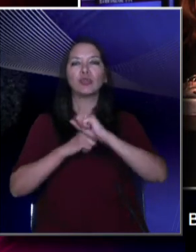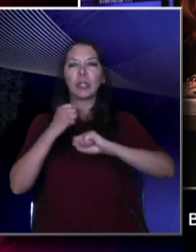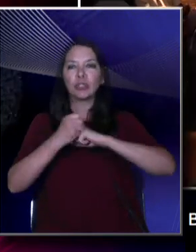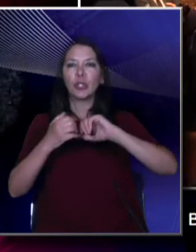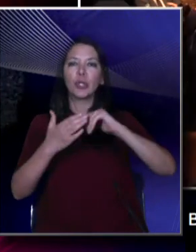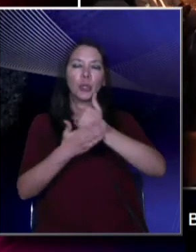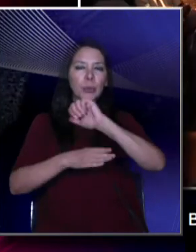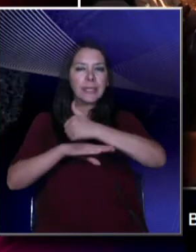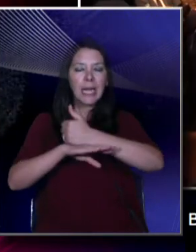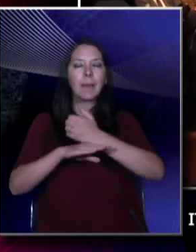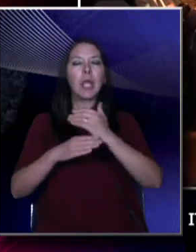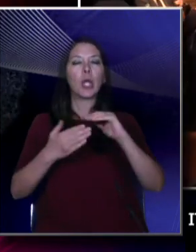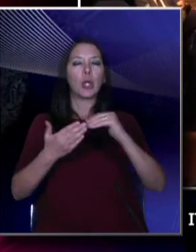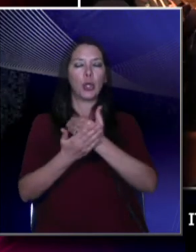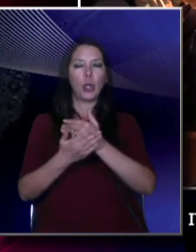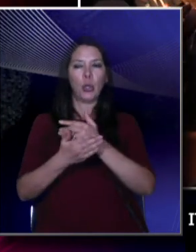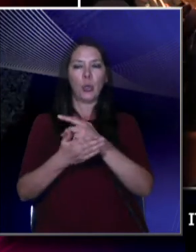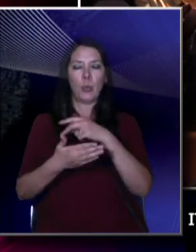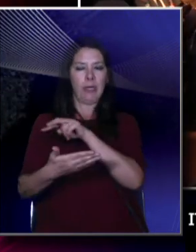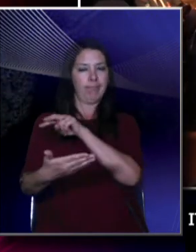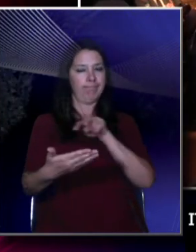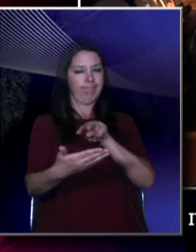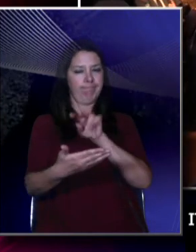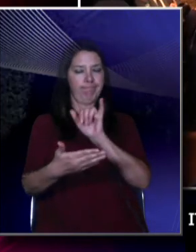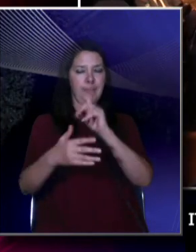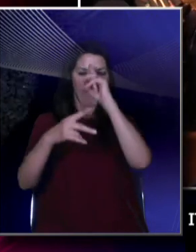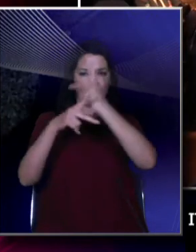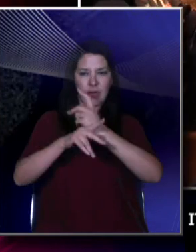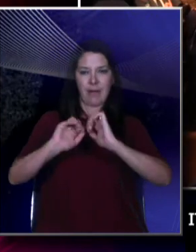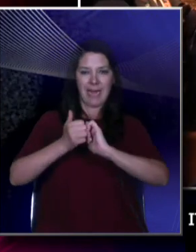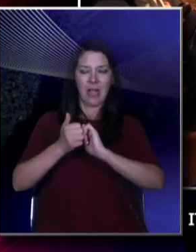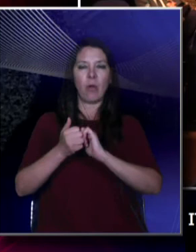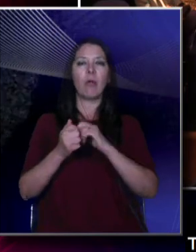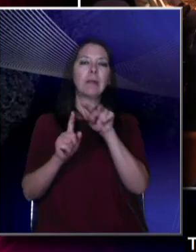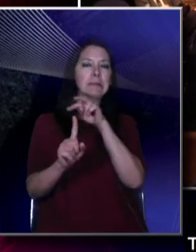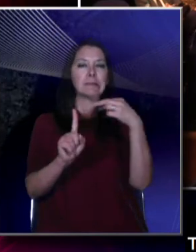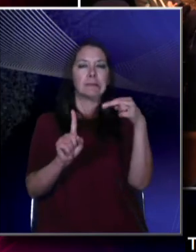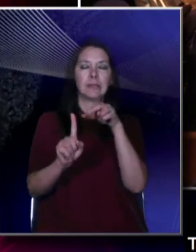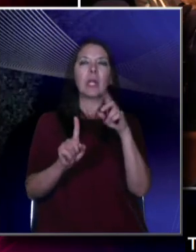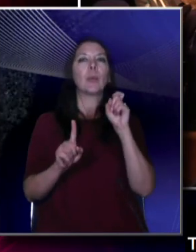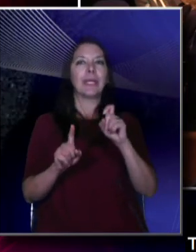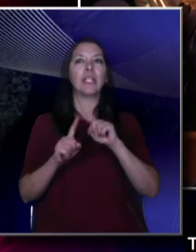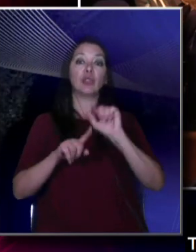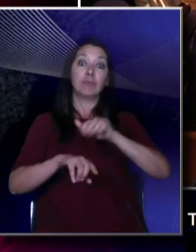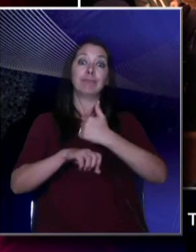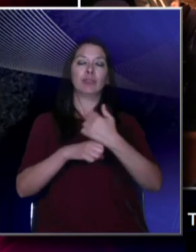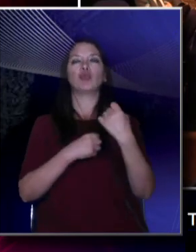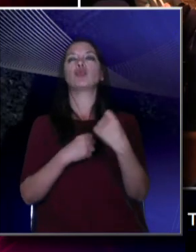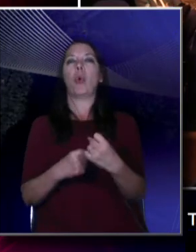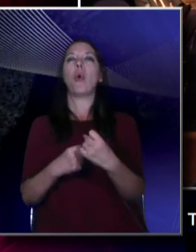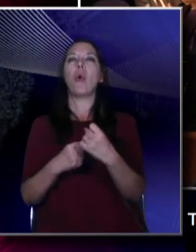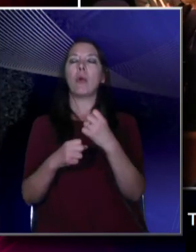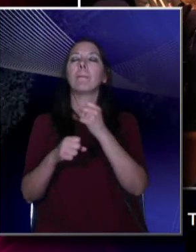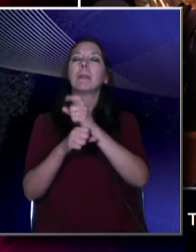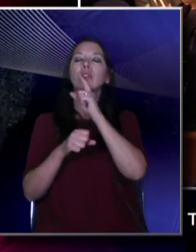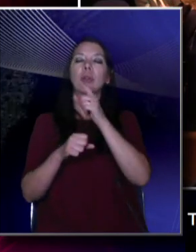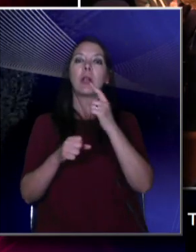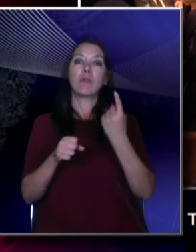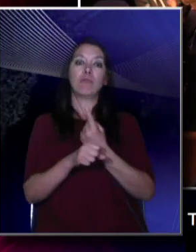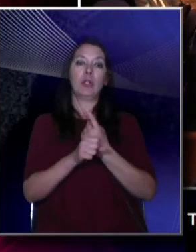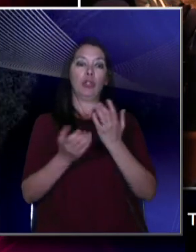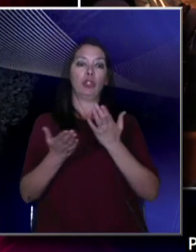think for it to be successful, we need to build it strong to make sure that services are being